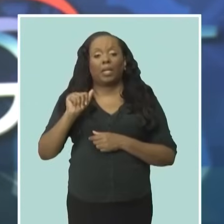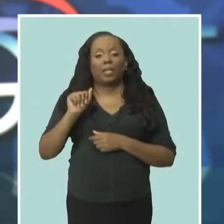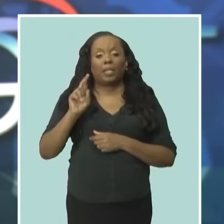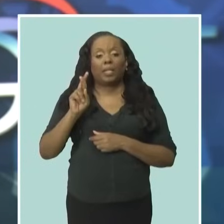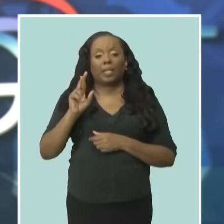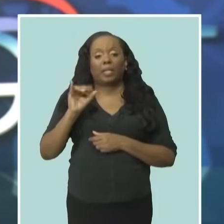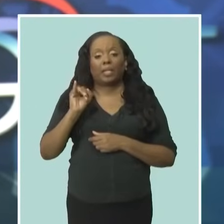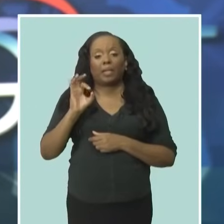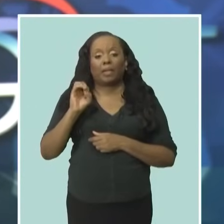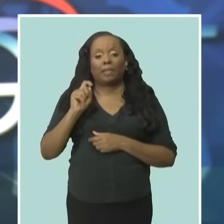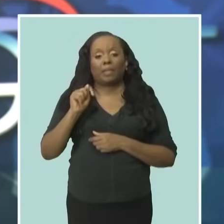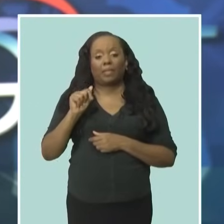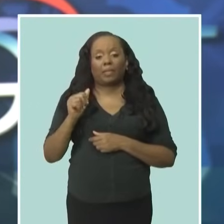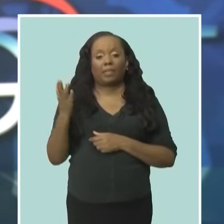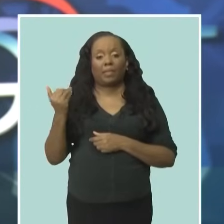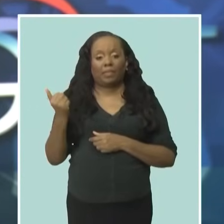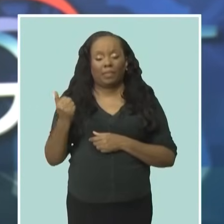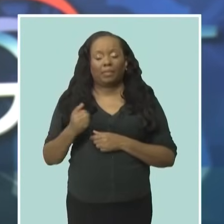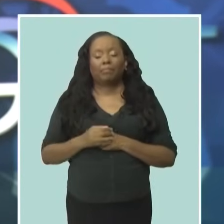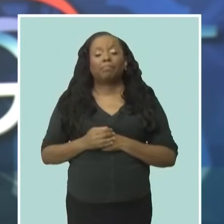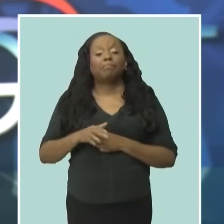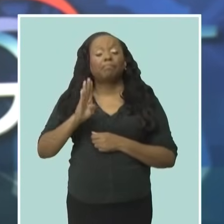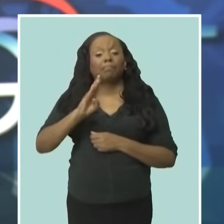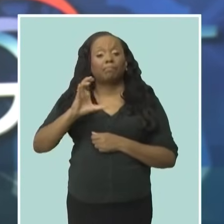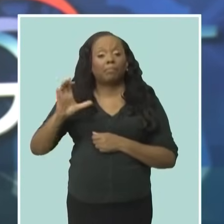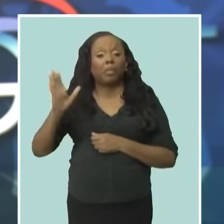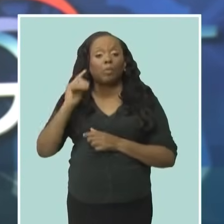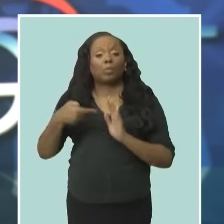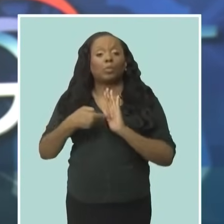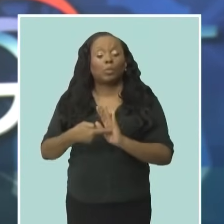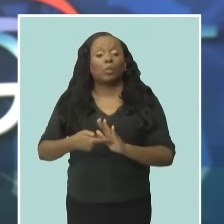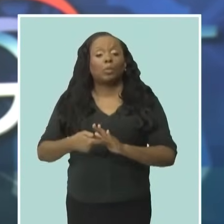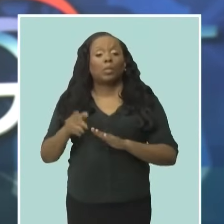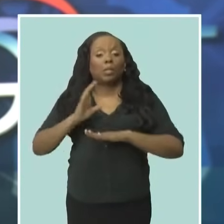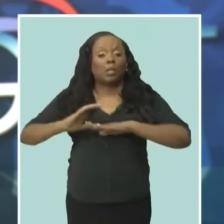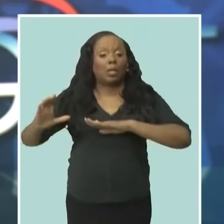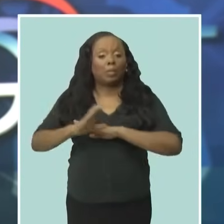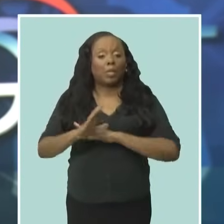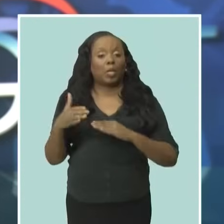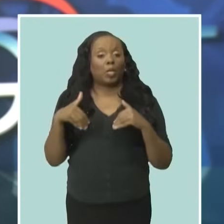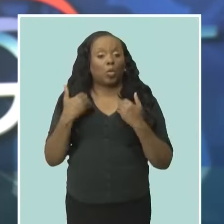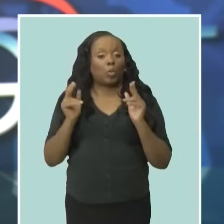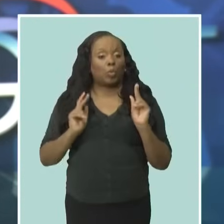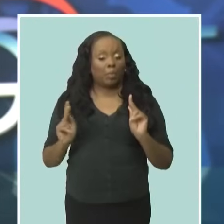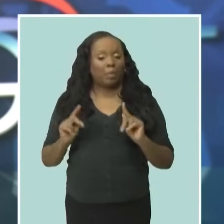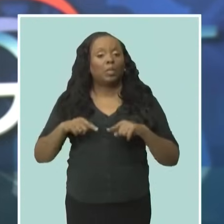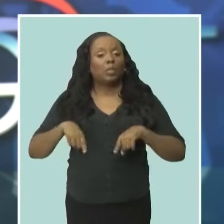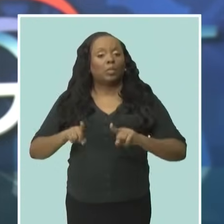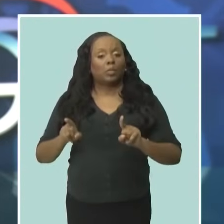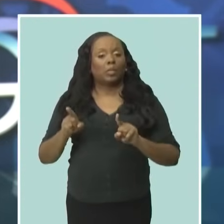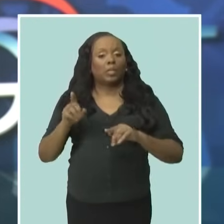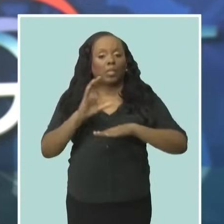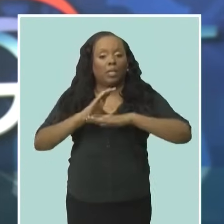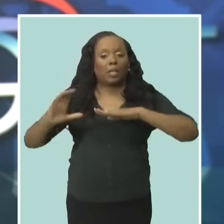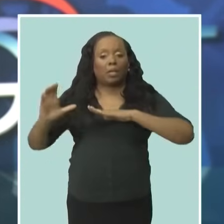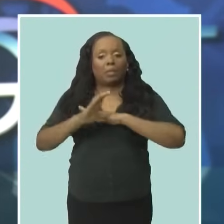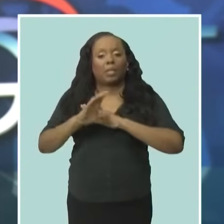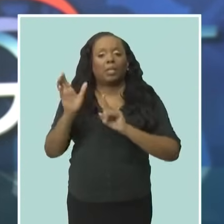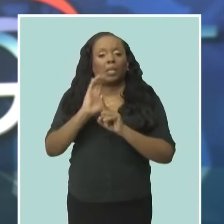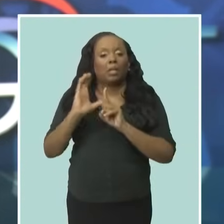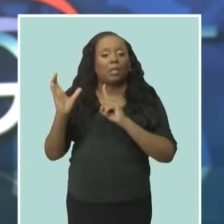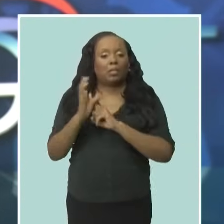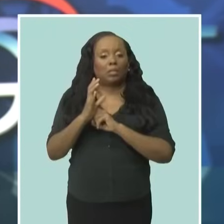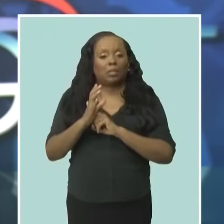tertiary institution will highlight the skills and talents of Caricom youth during the highly anticipated Caribbean Cultural Fest.